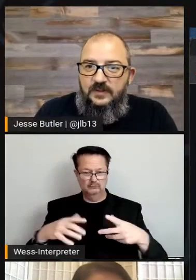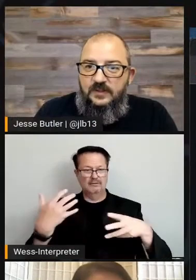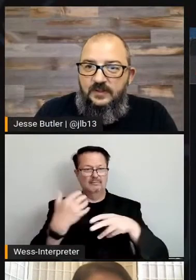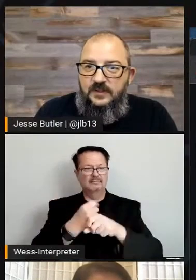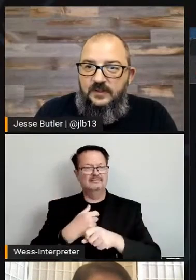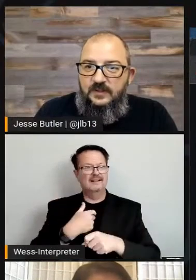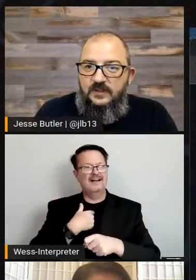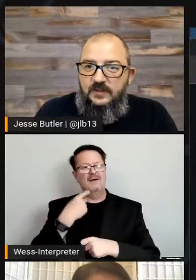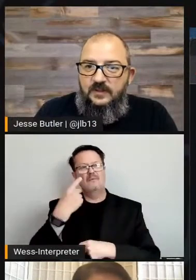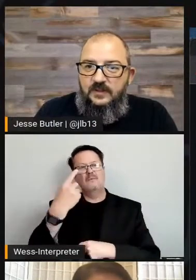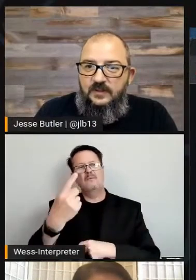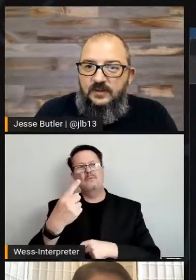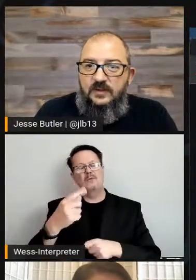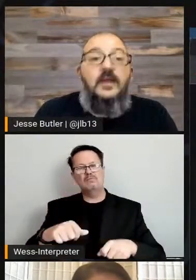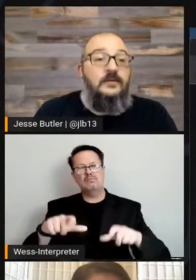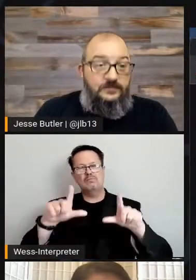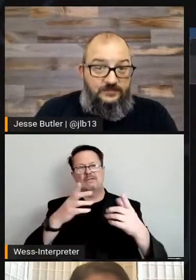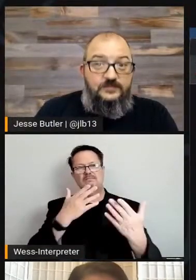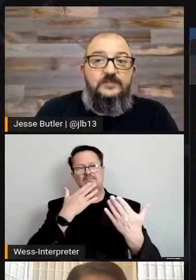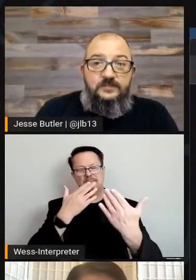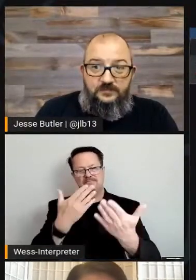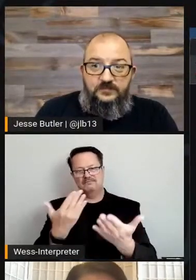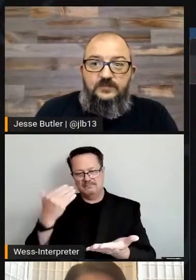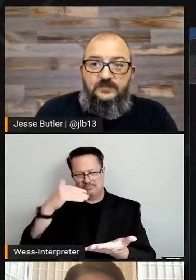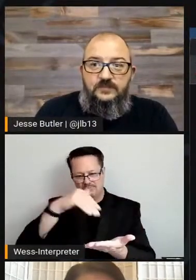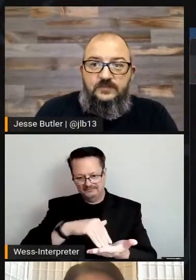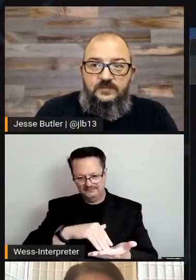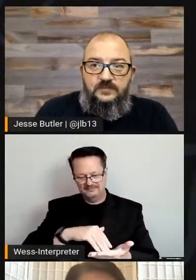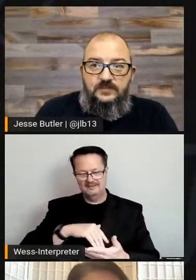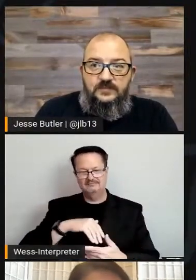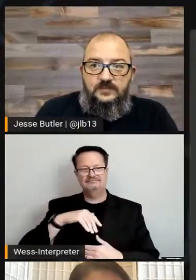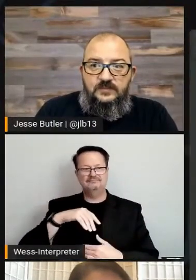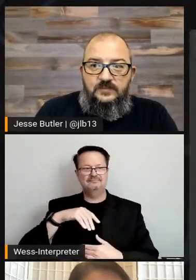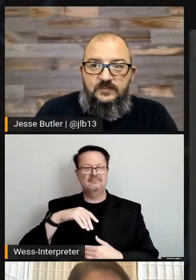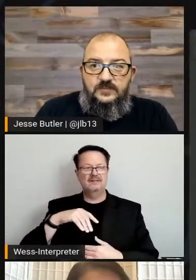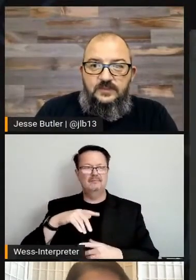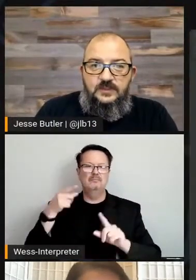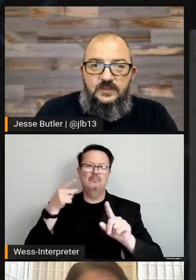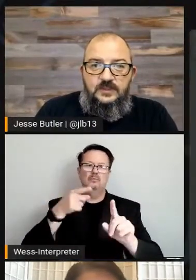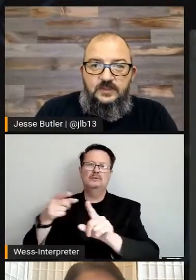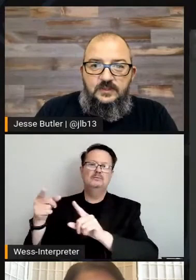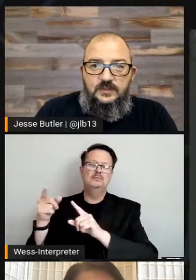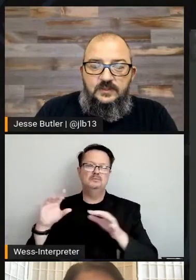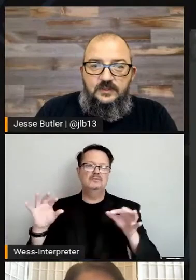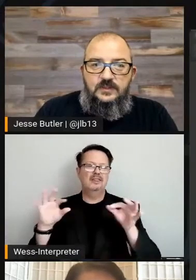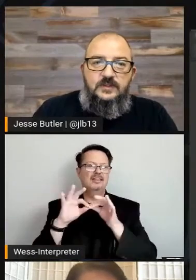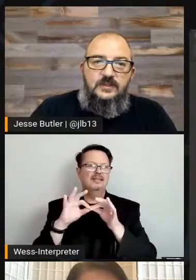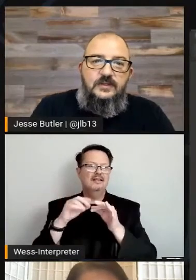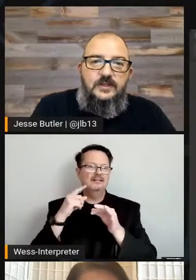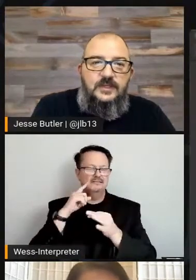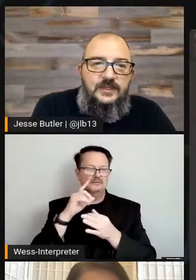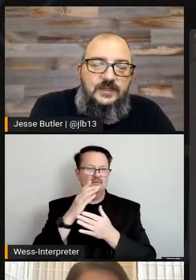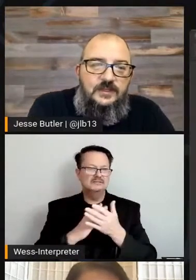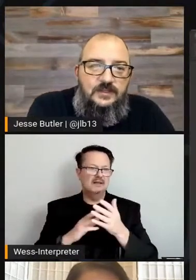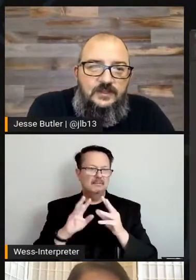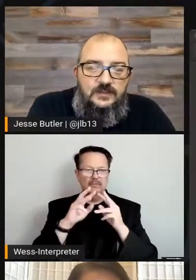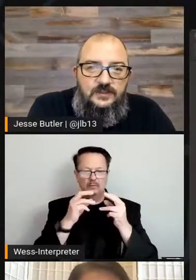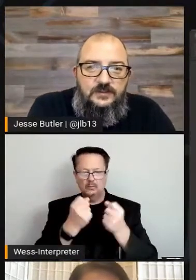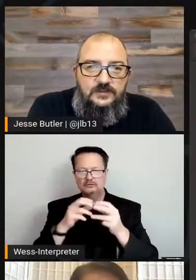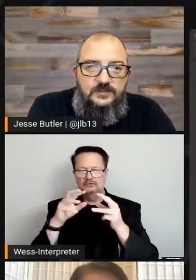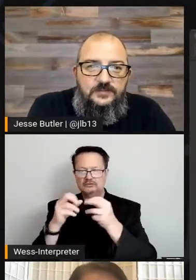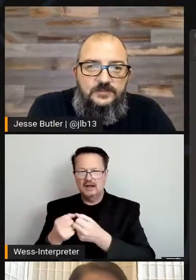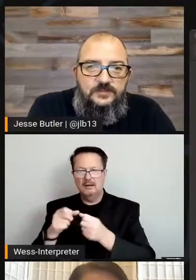had one slide to thank you, again, point folks to some links for some of the active, workshops that you could